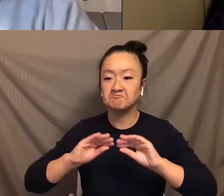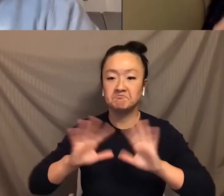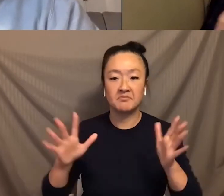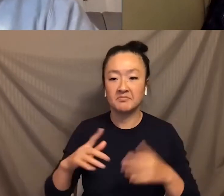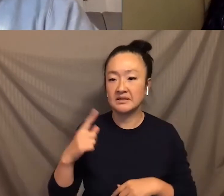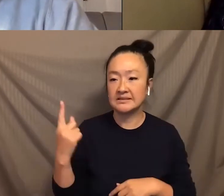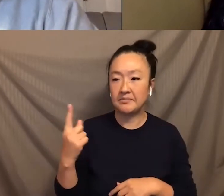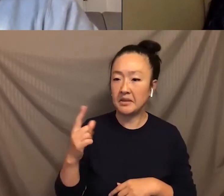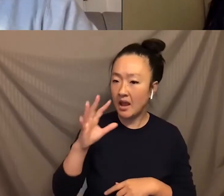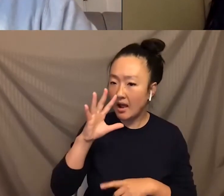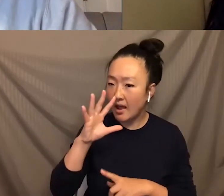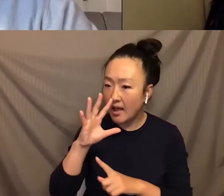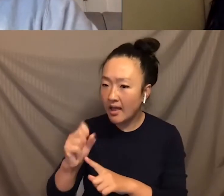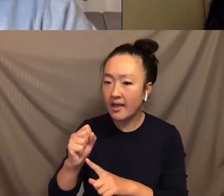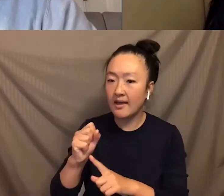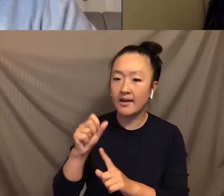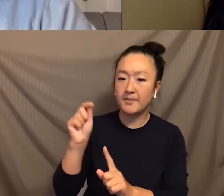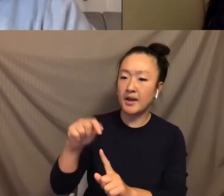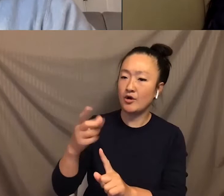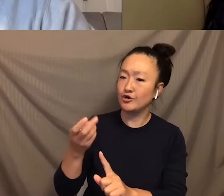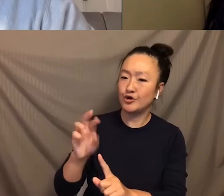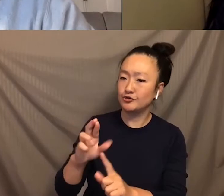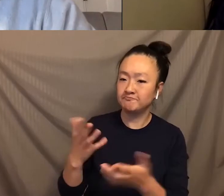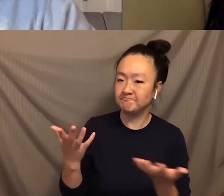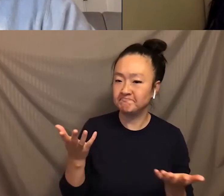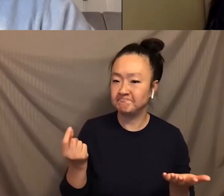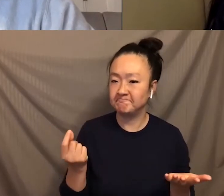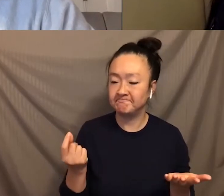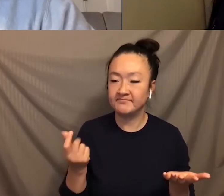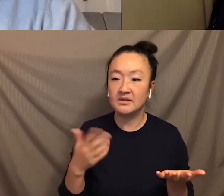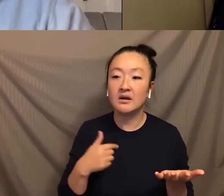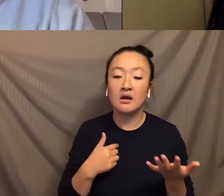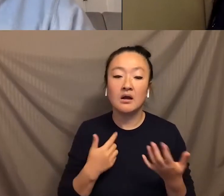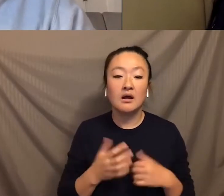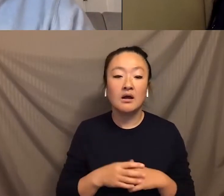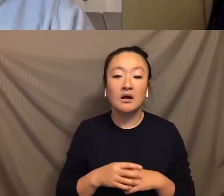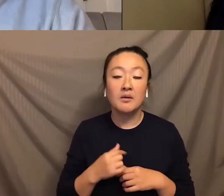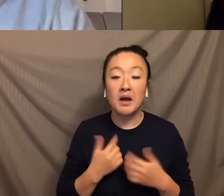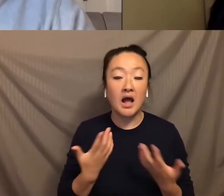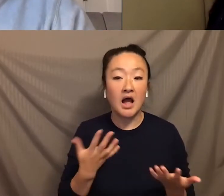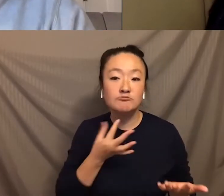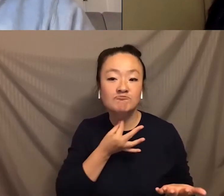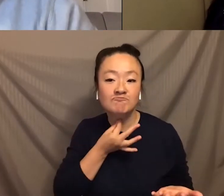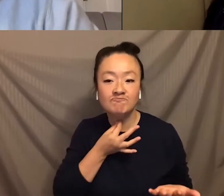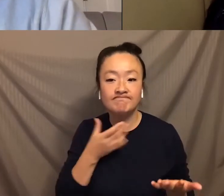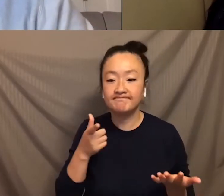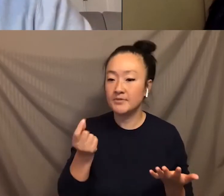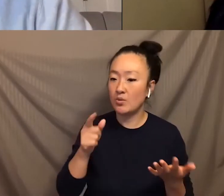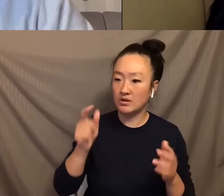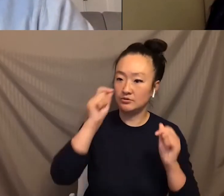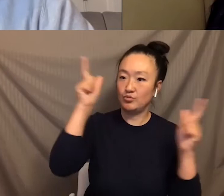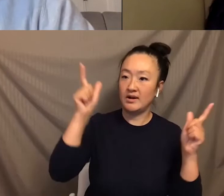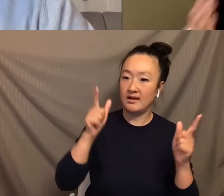interested you and grabbed you about her. But I think what I'd love to also hear is what surprised you